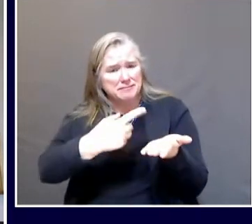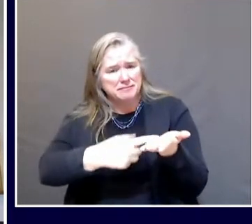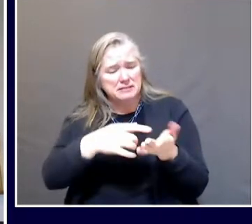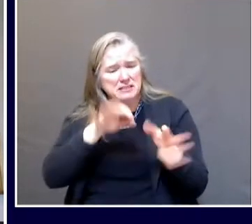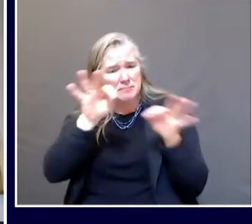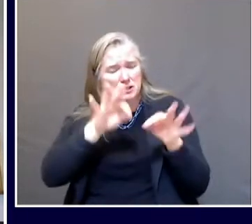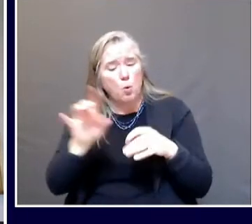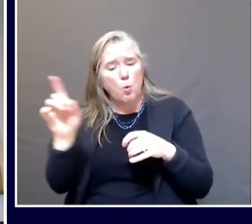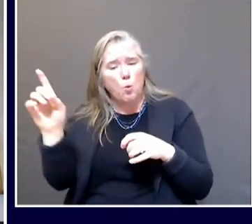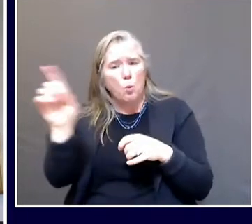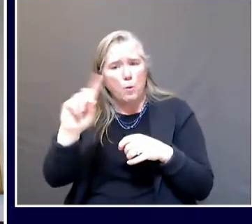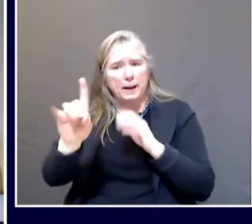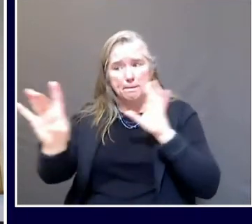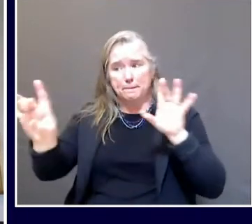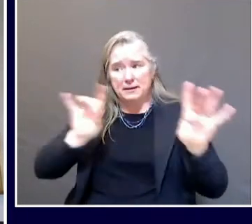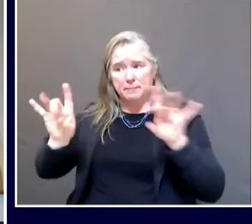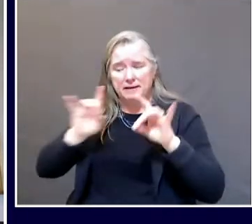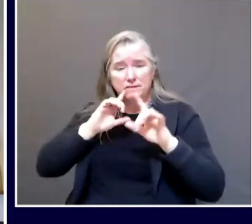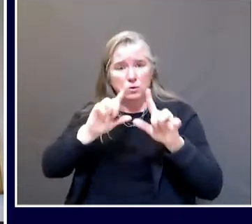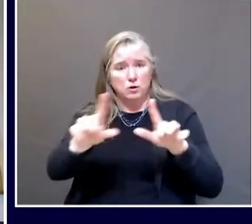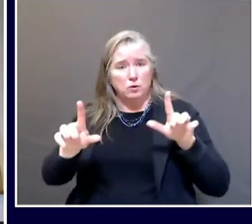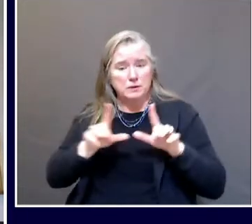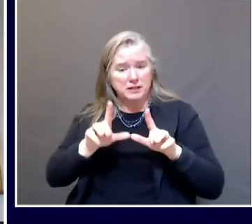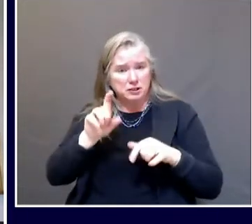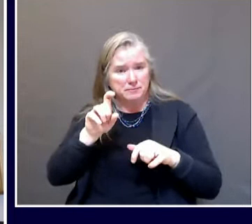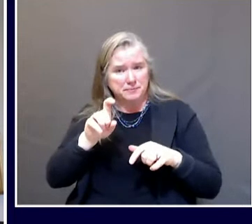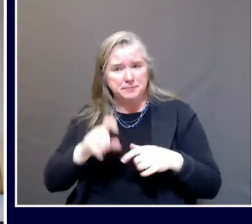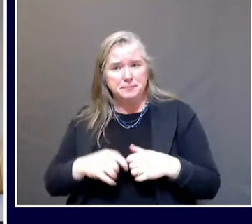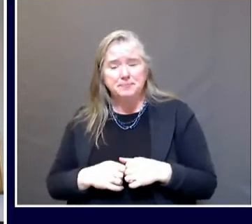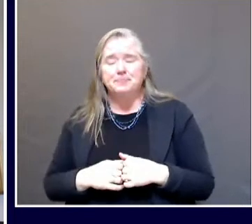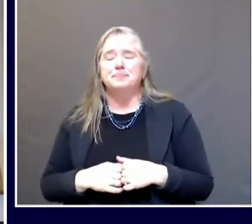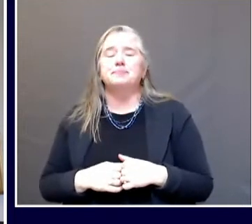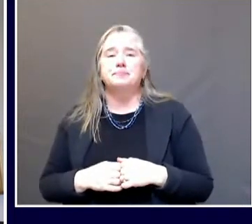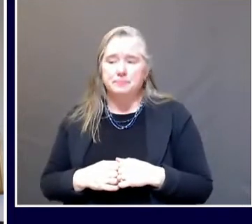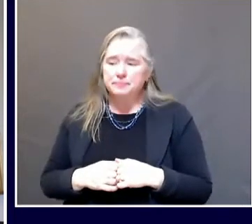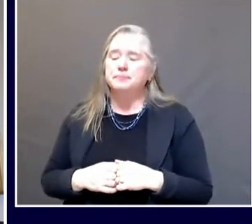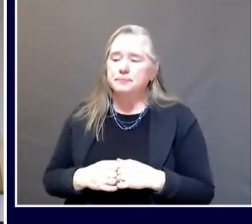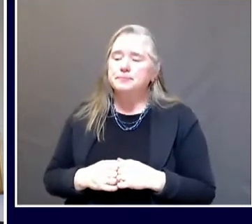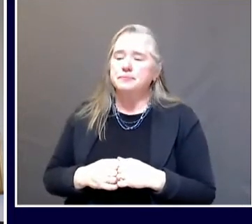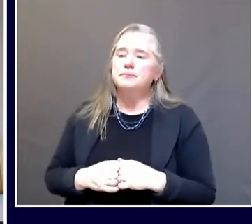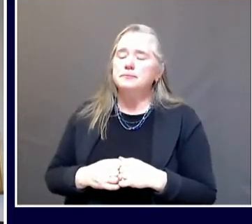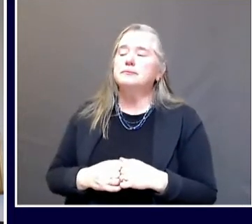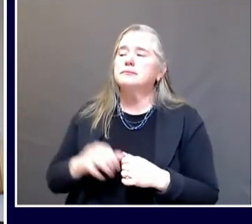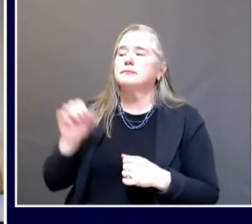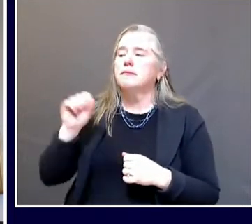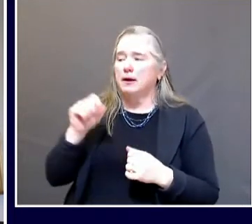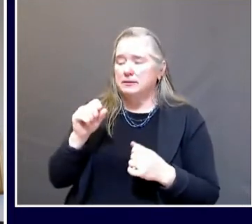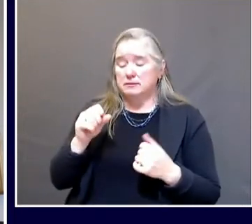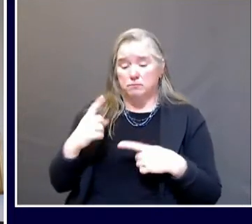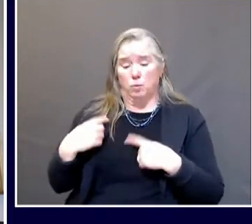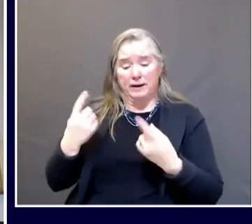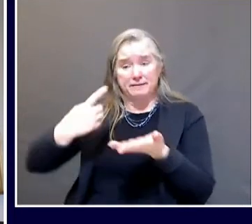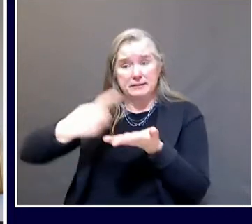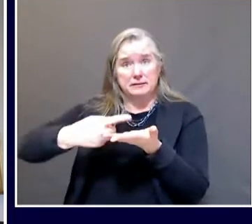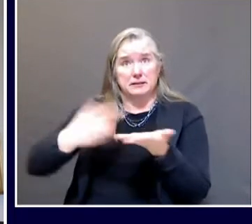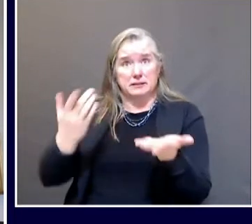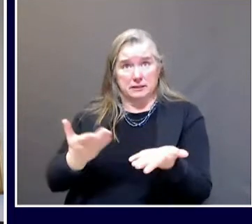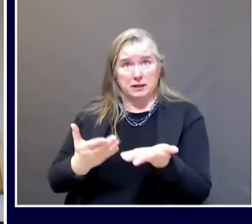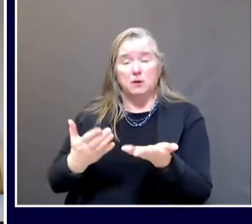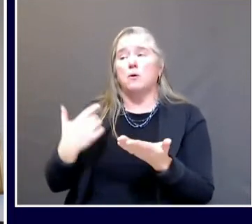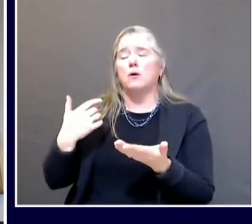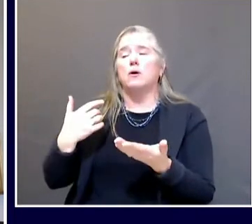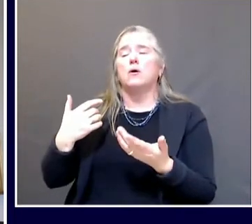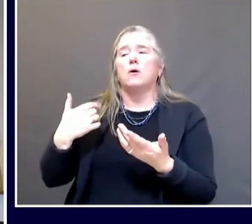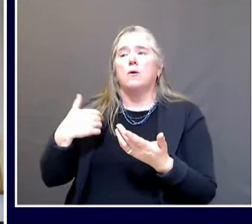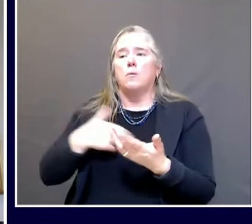Allison, we've been working on finding sites across Maine that, as we've talked about at these meetings, tick off a number of